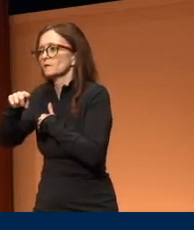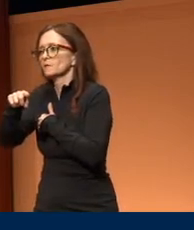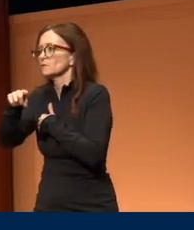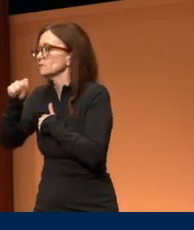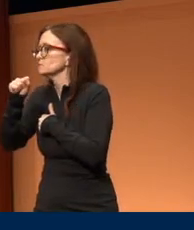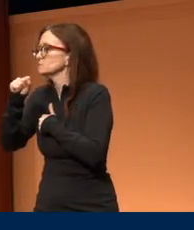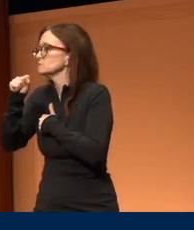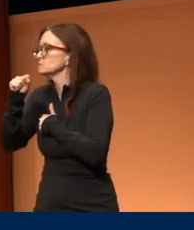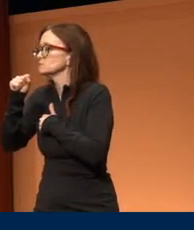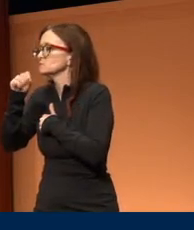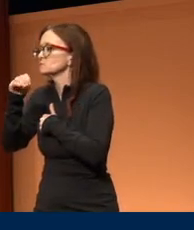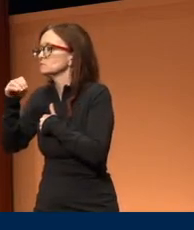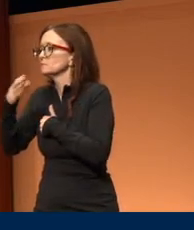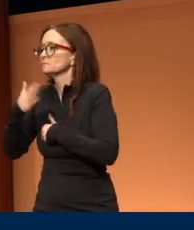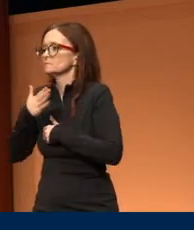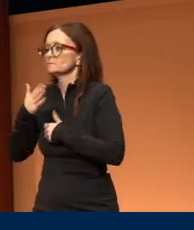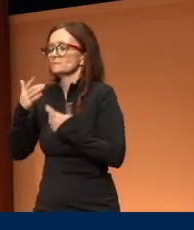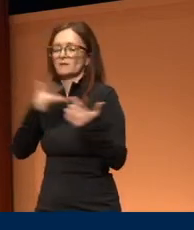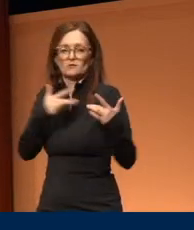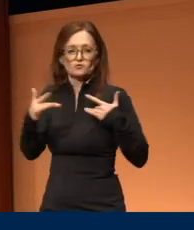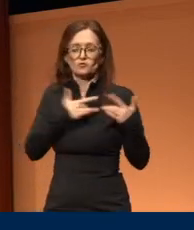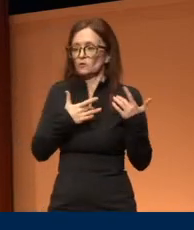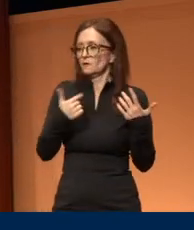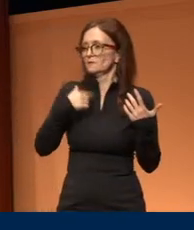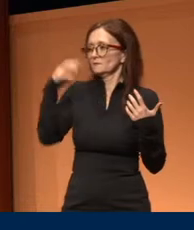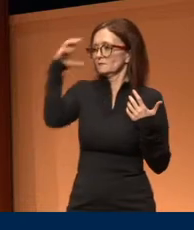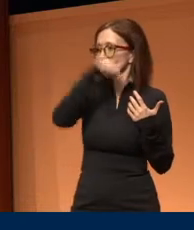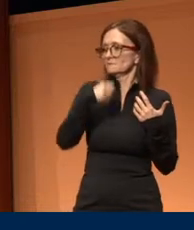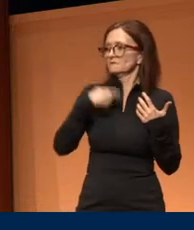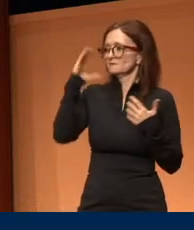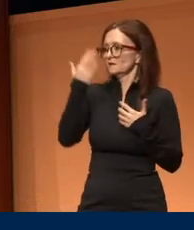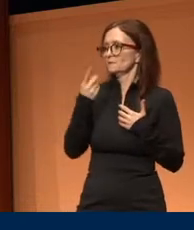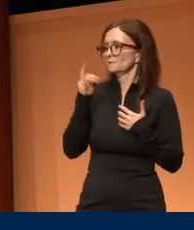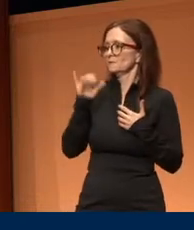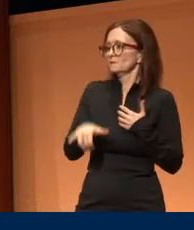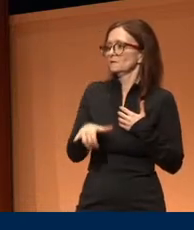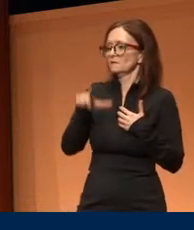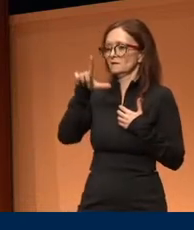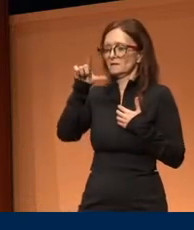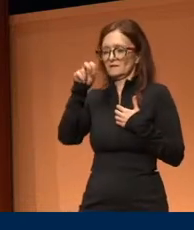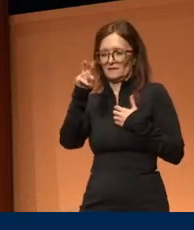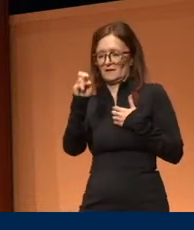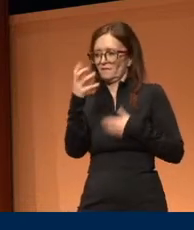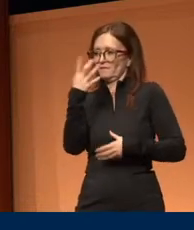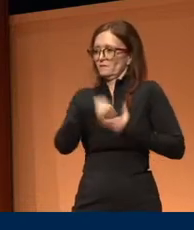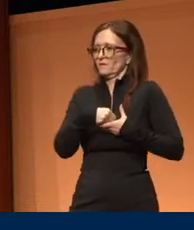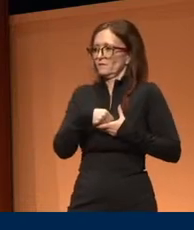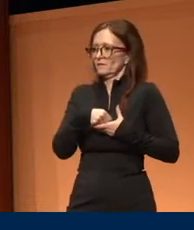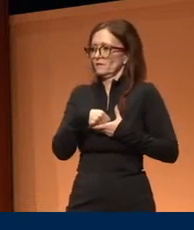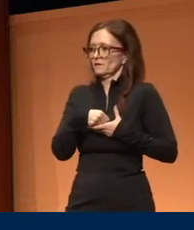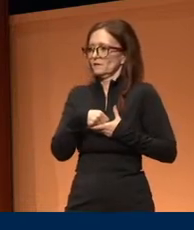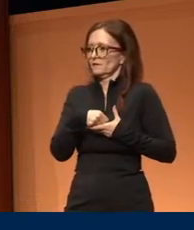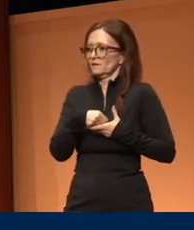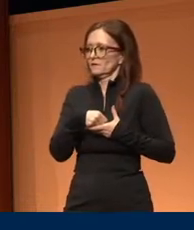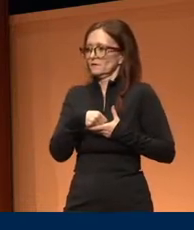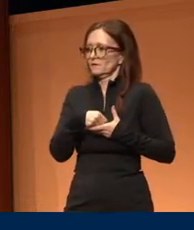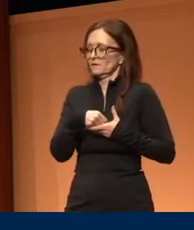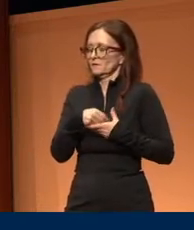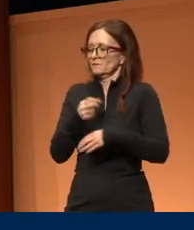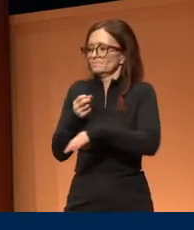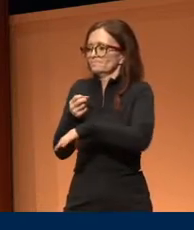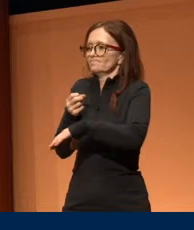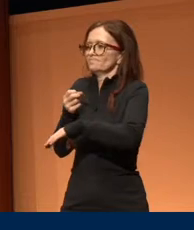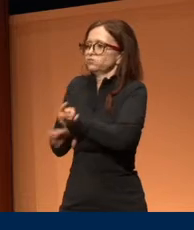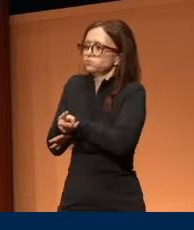So my worry, I guess, is that it seems like the love part gets overridden once